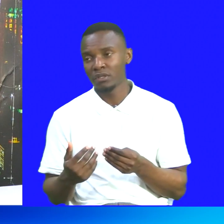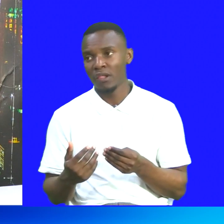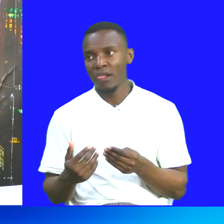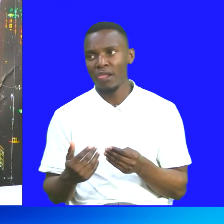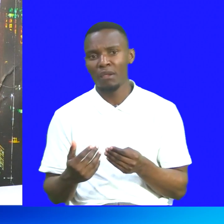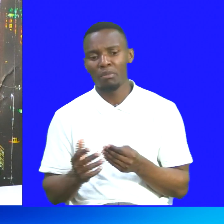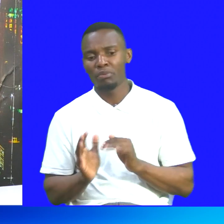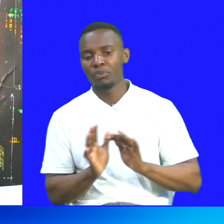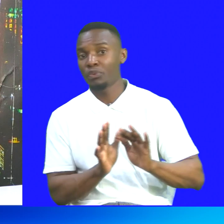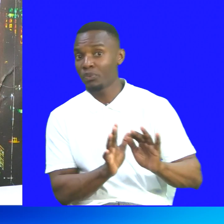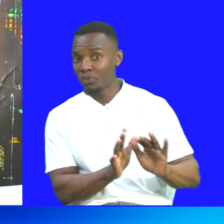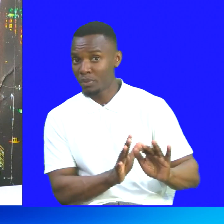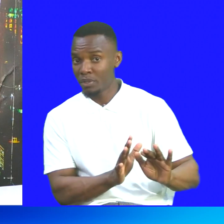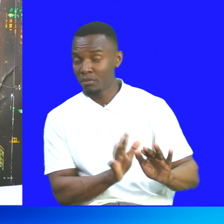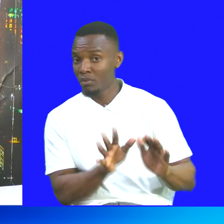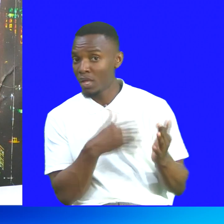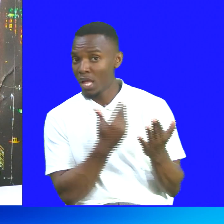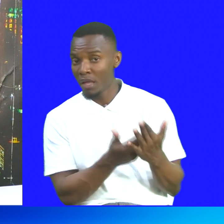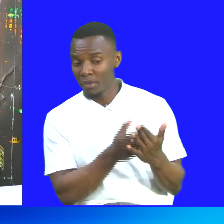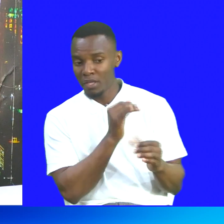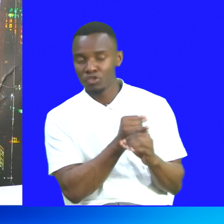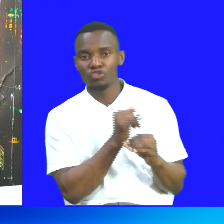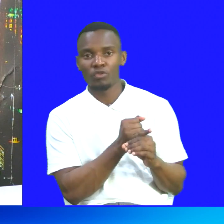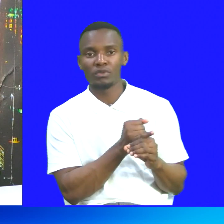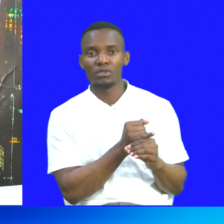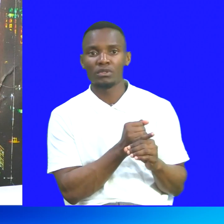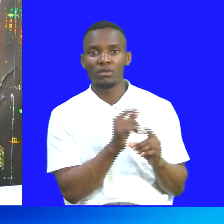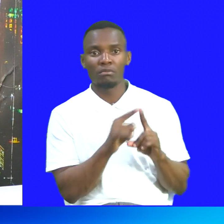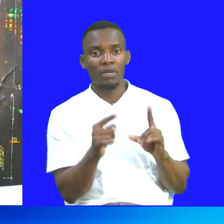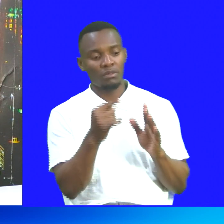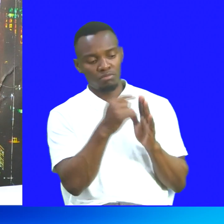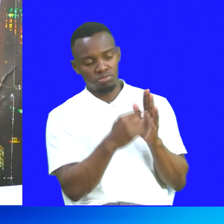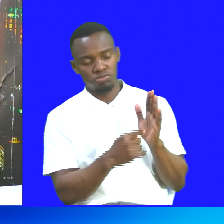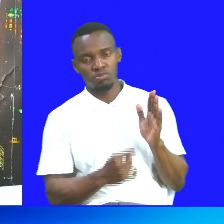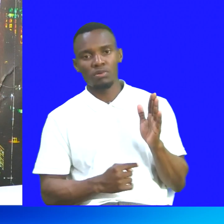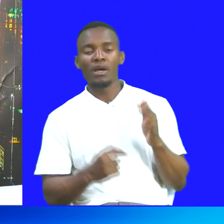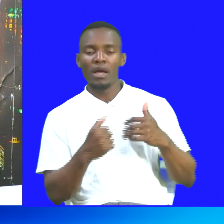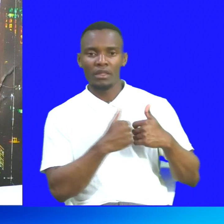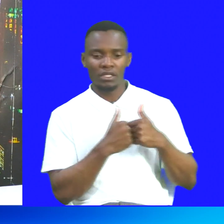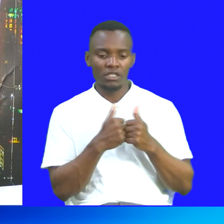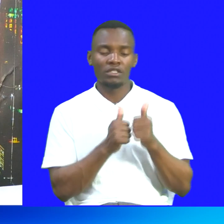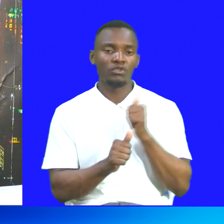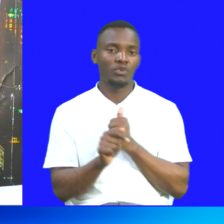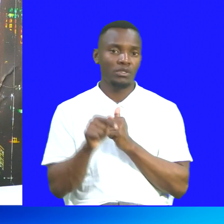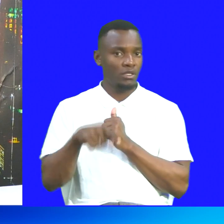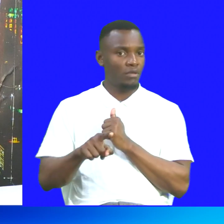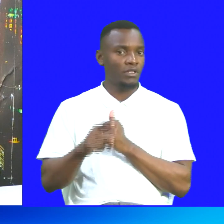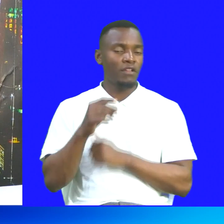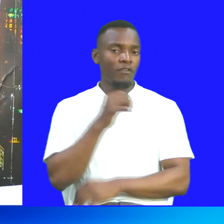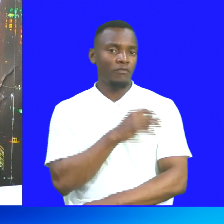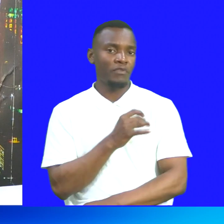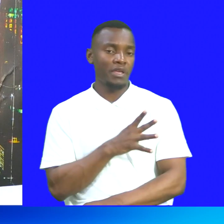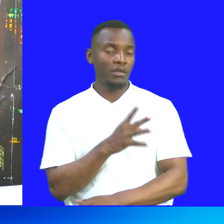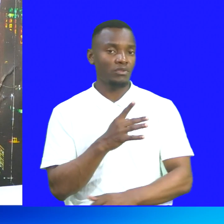shy away from applying these jobs. Those are the challenges that they fear. As